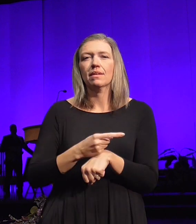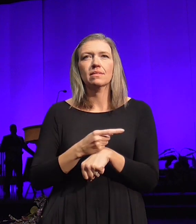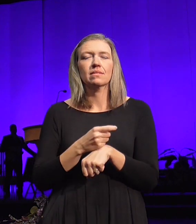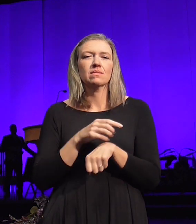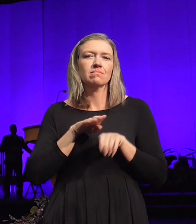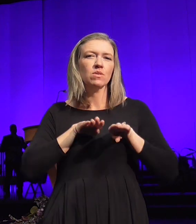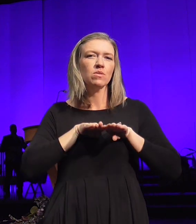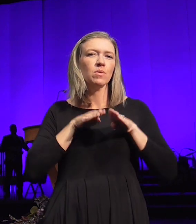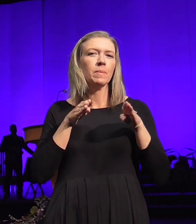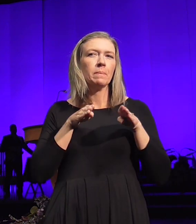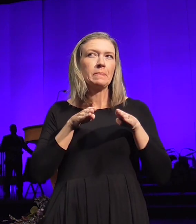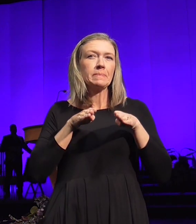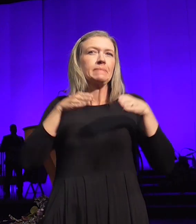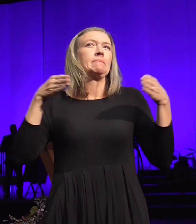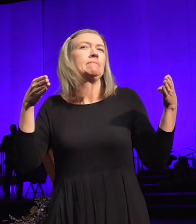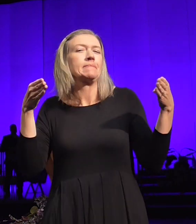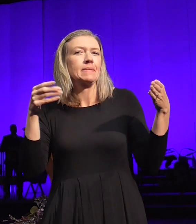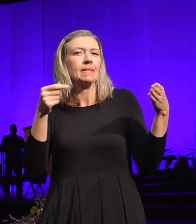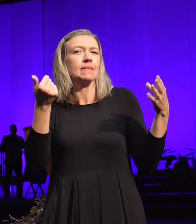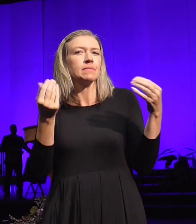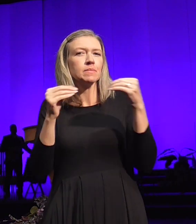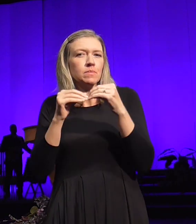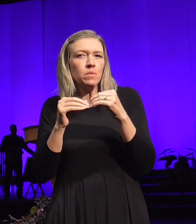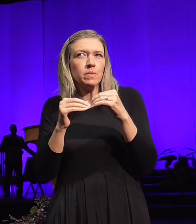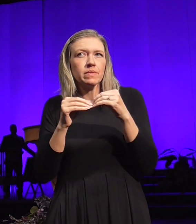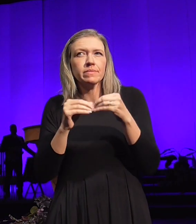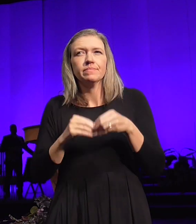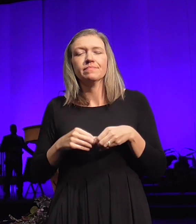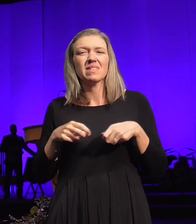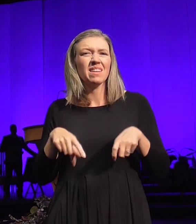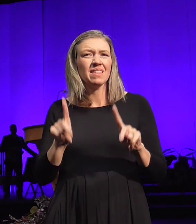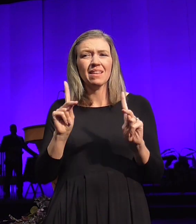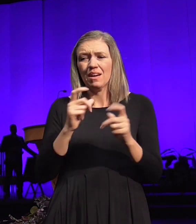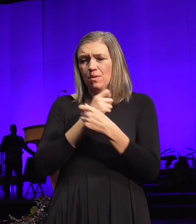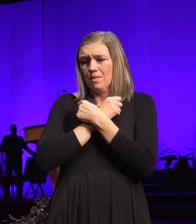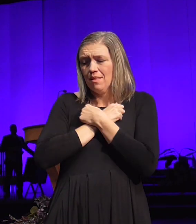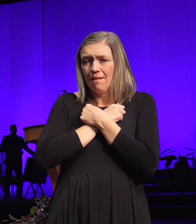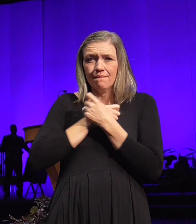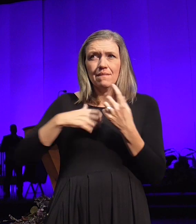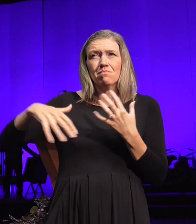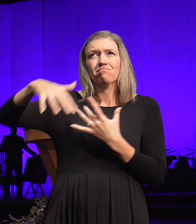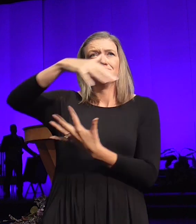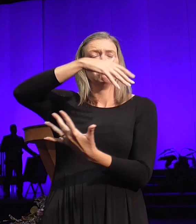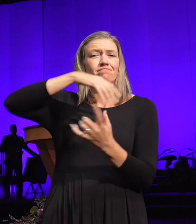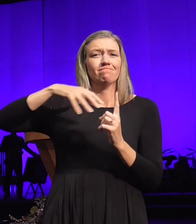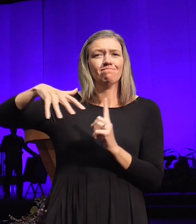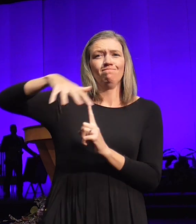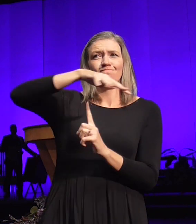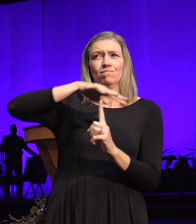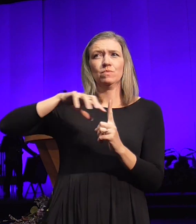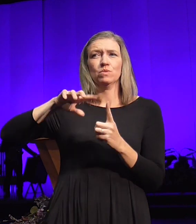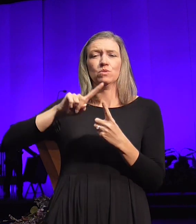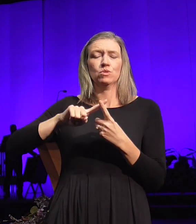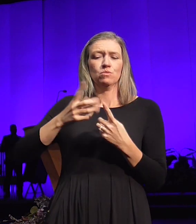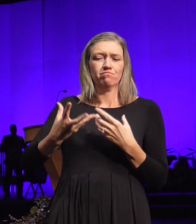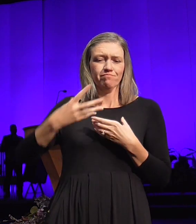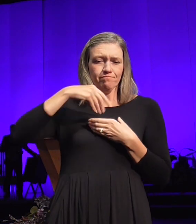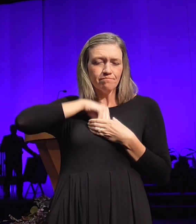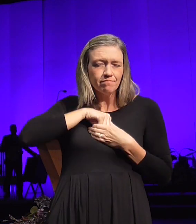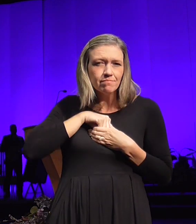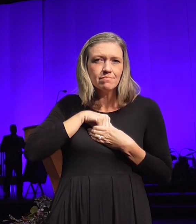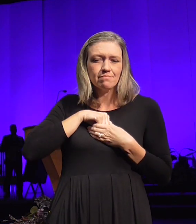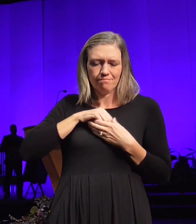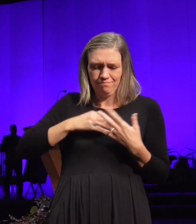little wider. And may we allow the love that surrounds us to infuse our body,